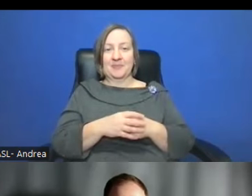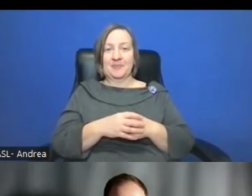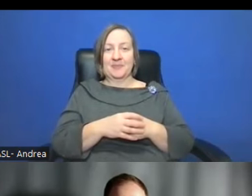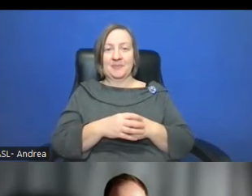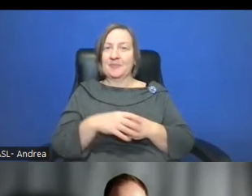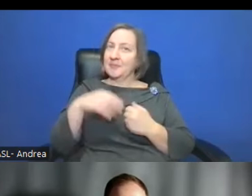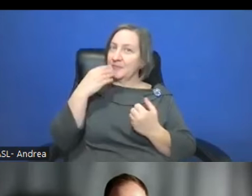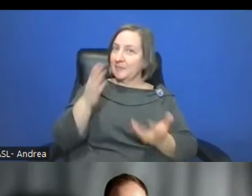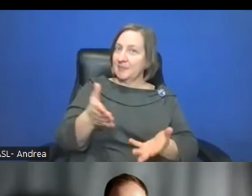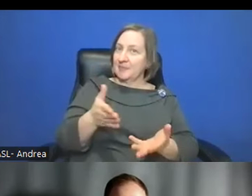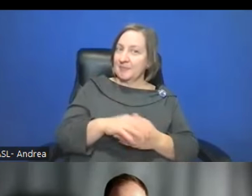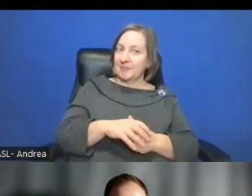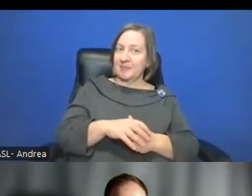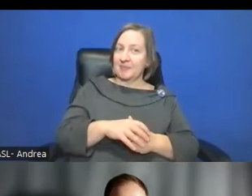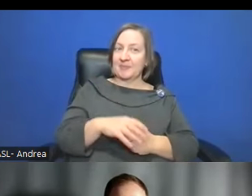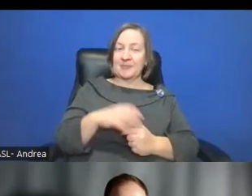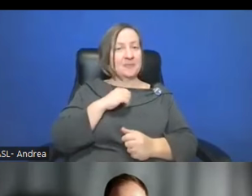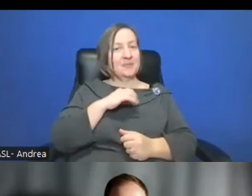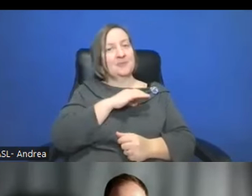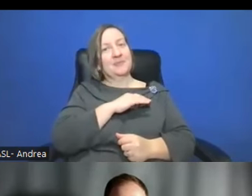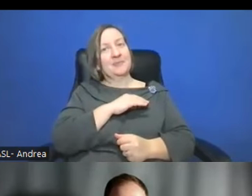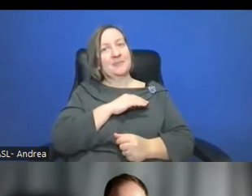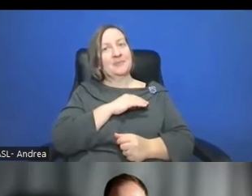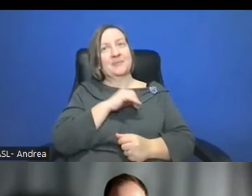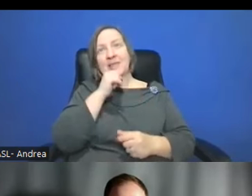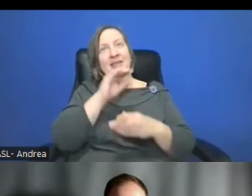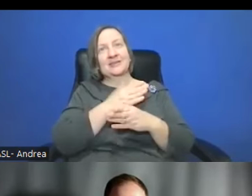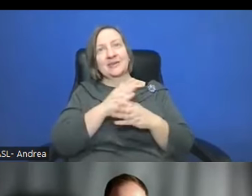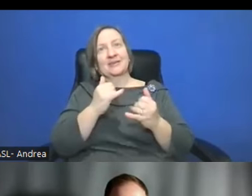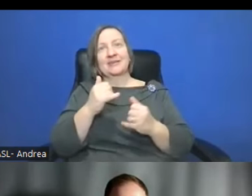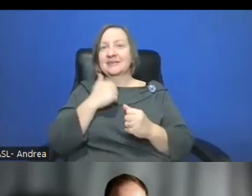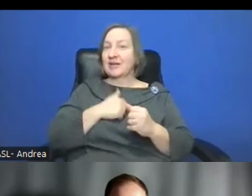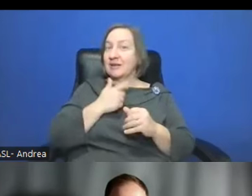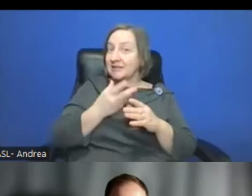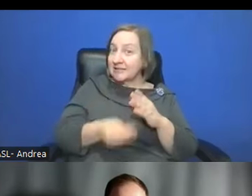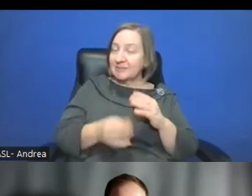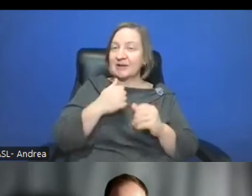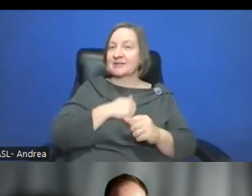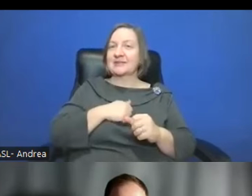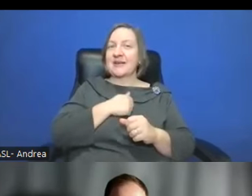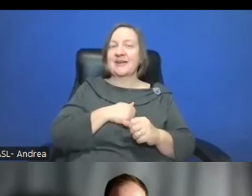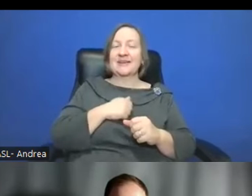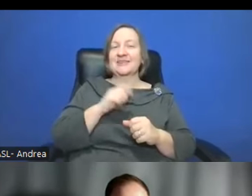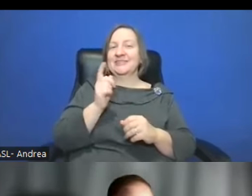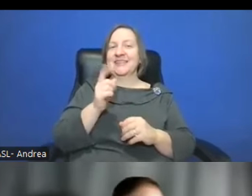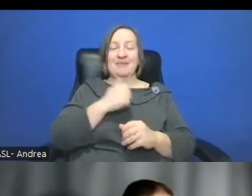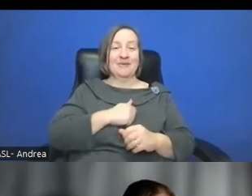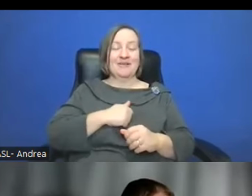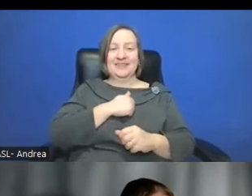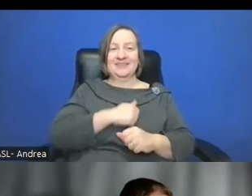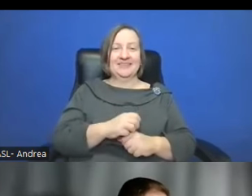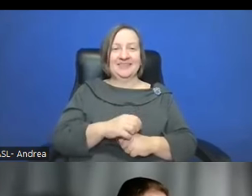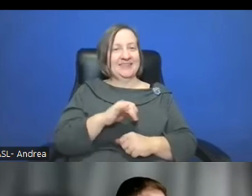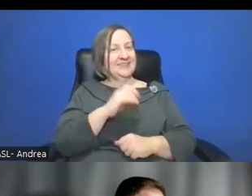I don't know. Staff? You're not sharing it. Sorry, did it just disappear? Sorry, wait just a Yes. second. Apologies.